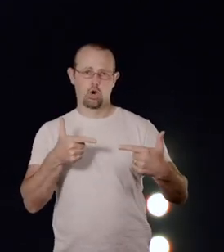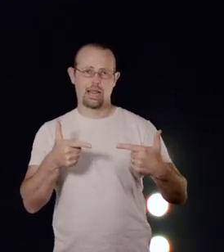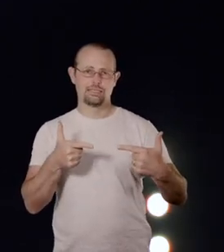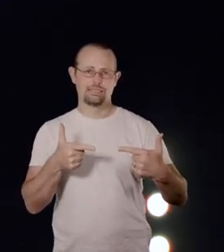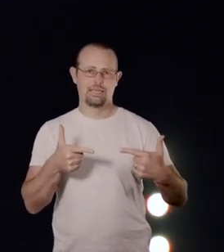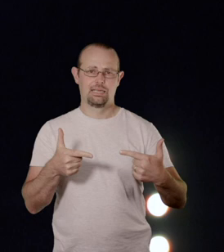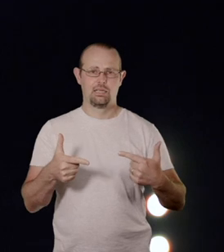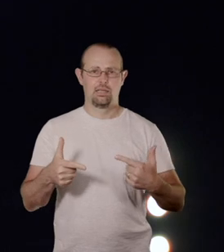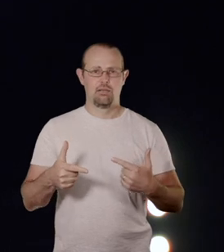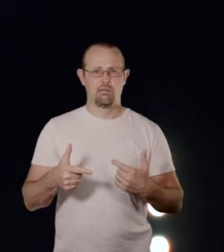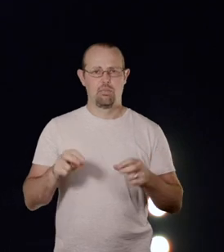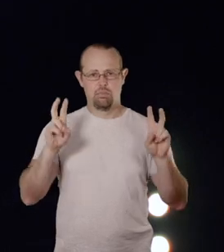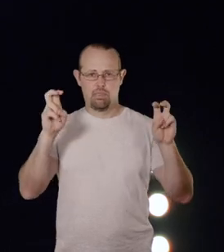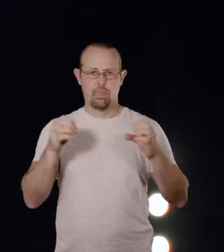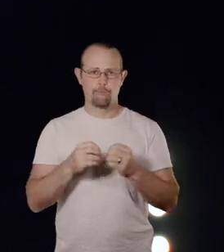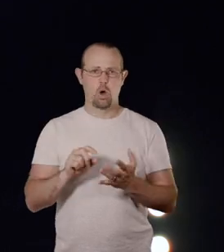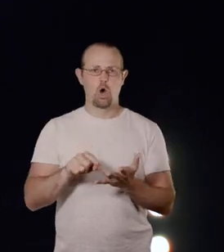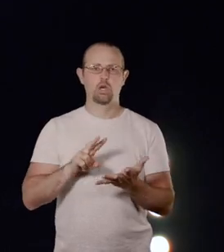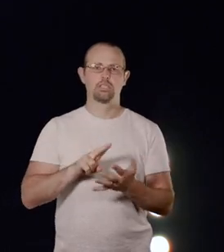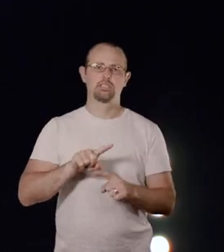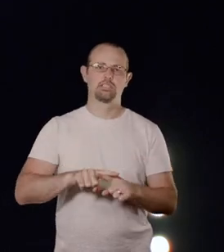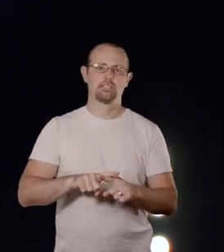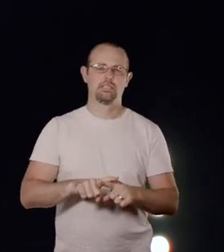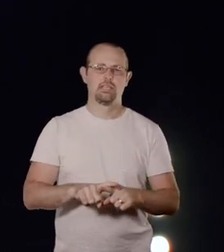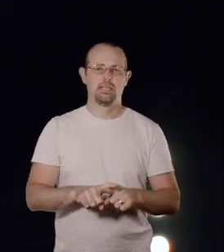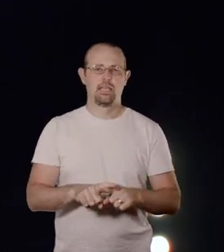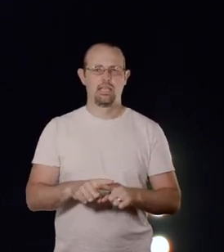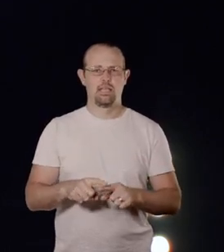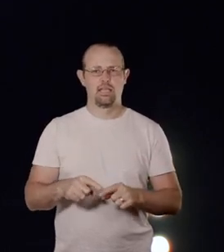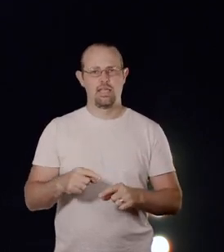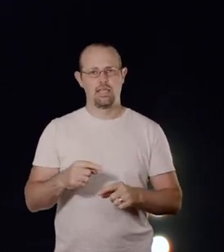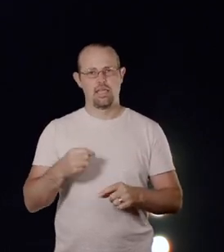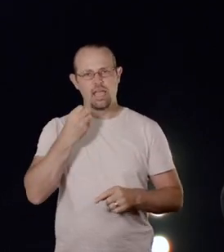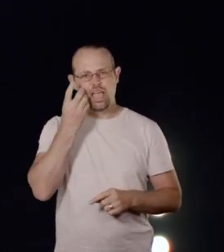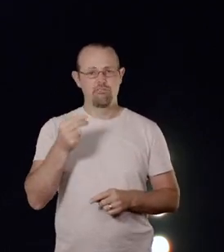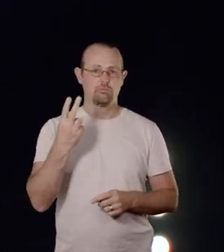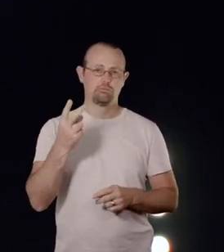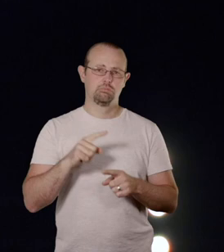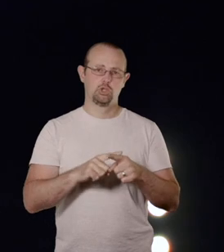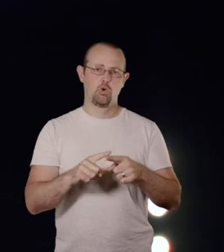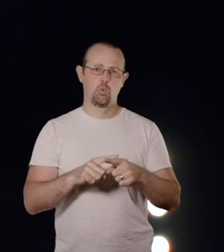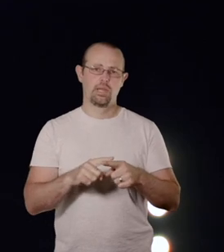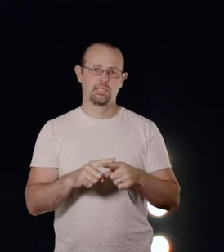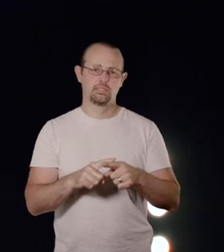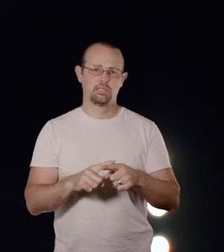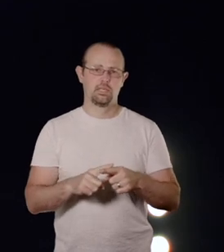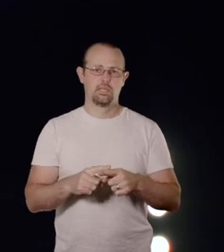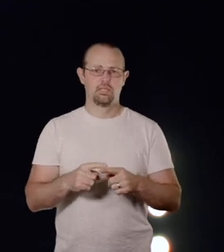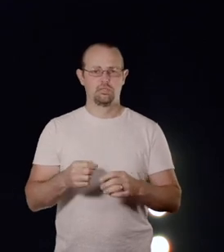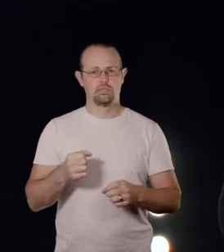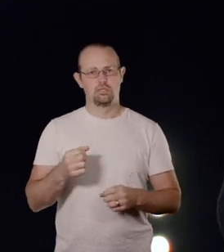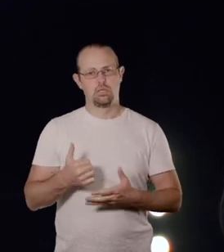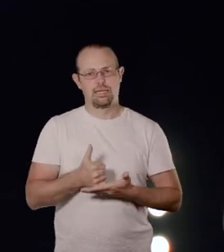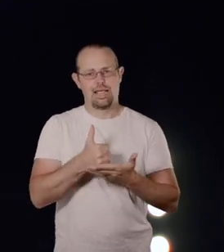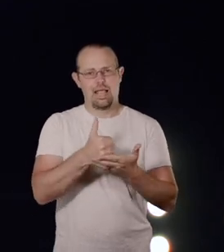Diamonds Facebook page fortnightly, just recently on a Friday night at 7. That's for the women to be discipled in faith and